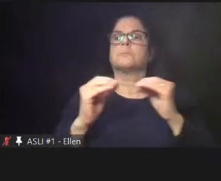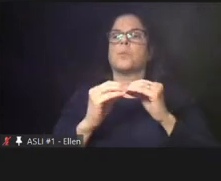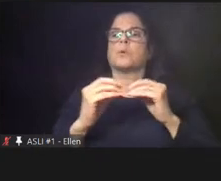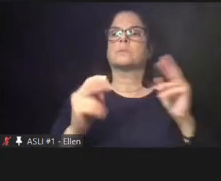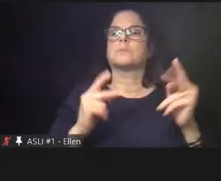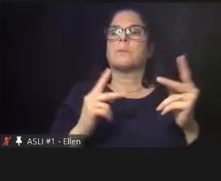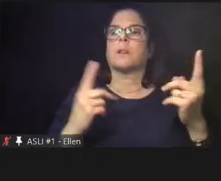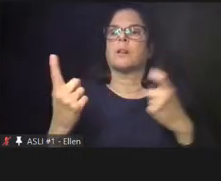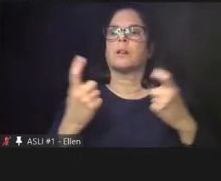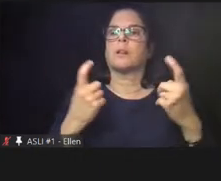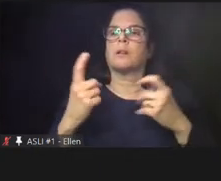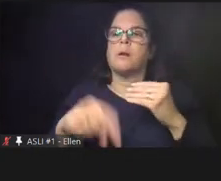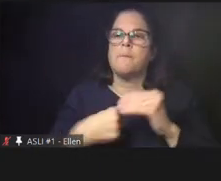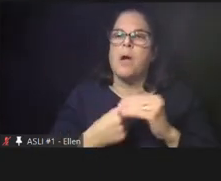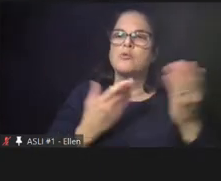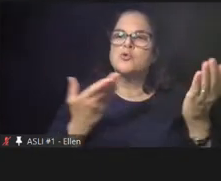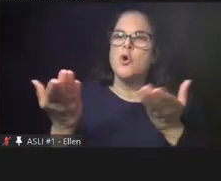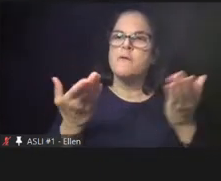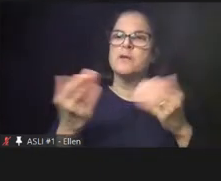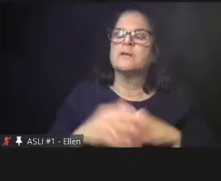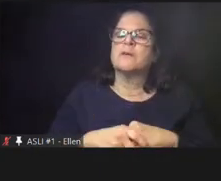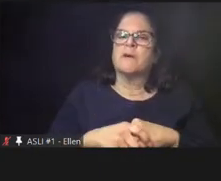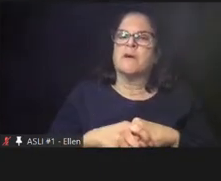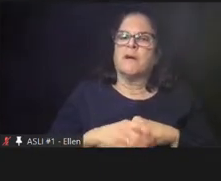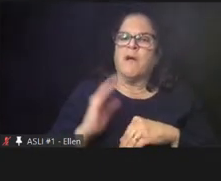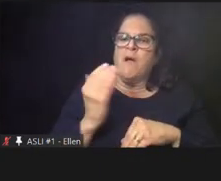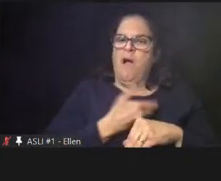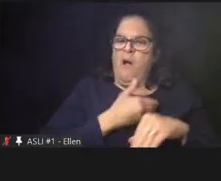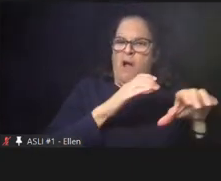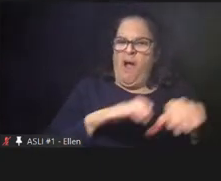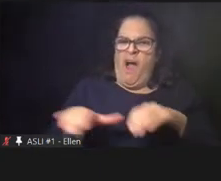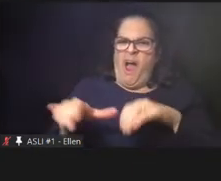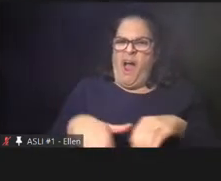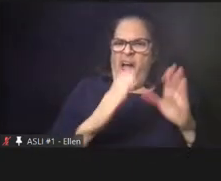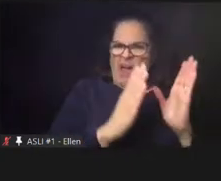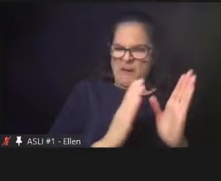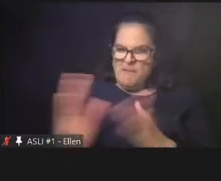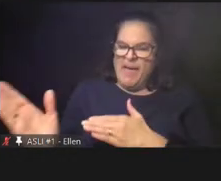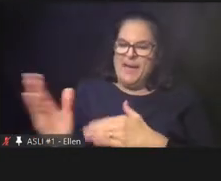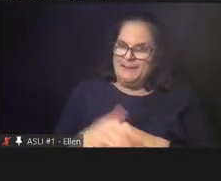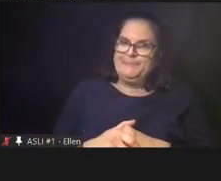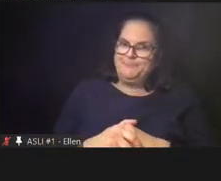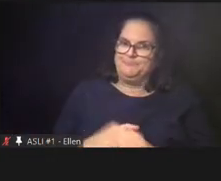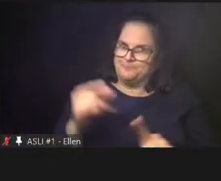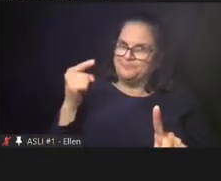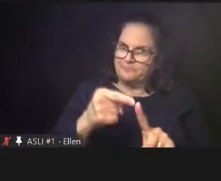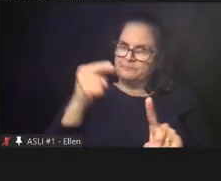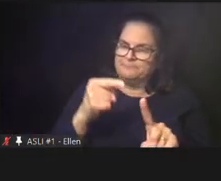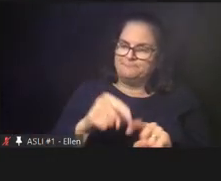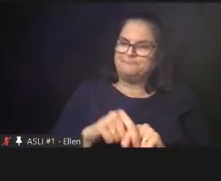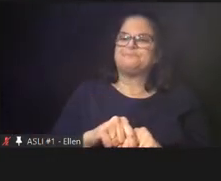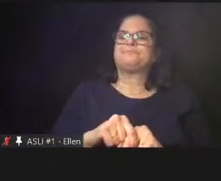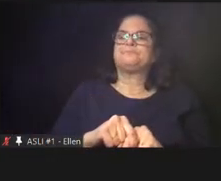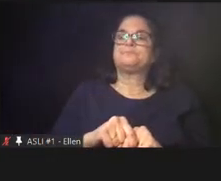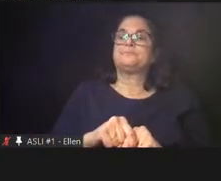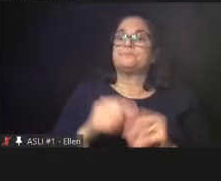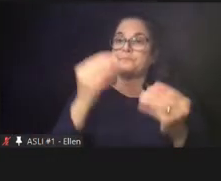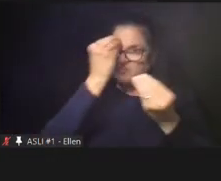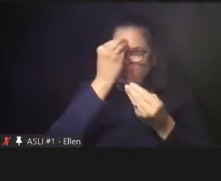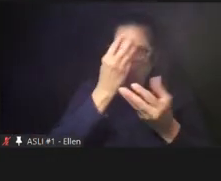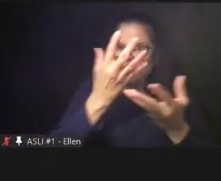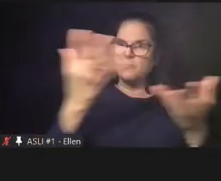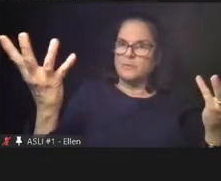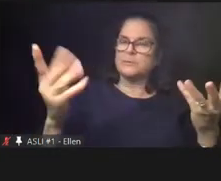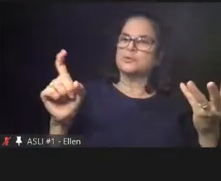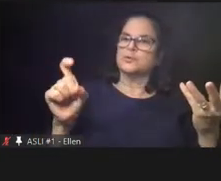about service and our action plan. But that is exactly the point. The information is available and should